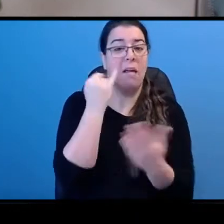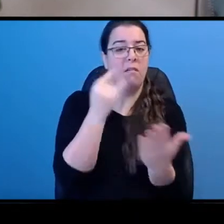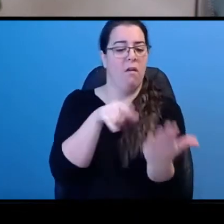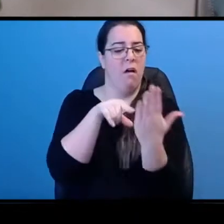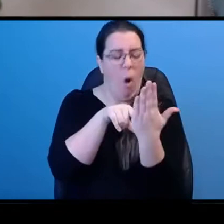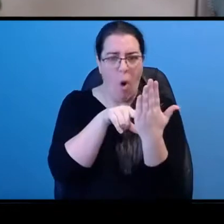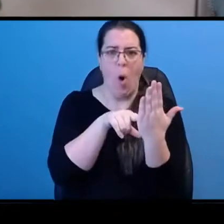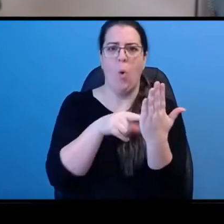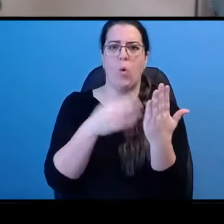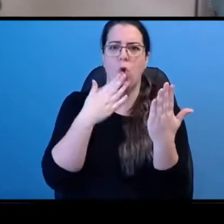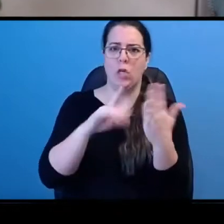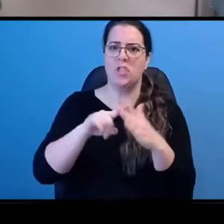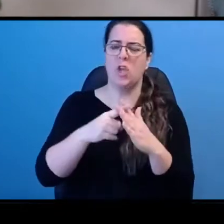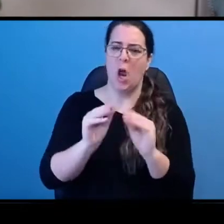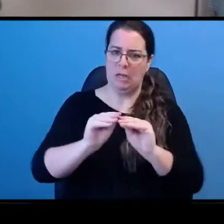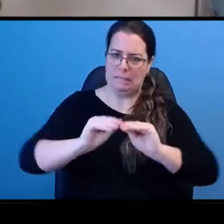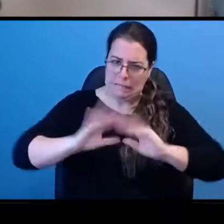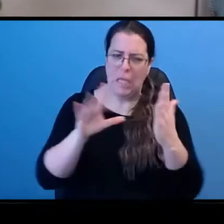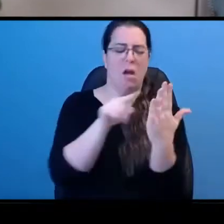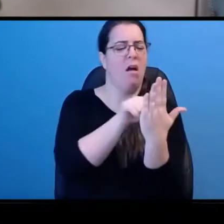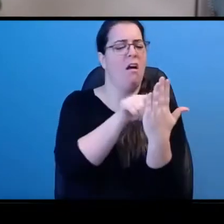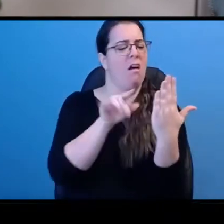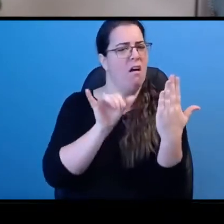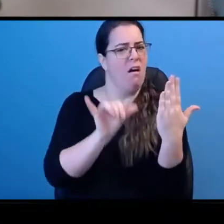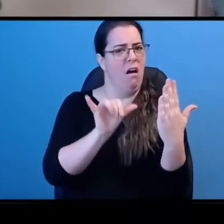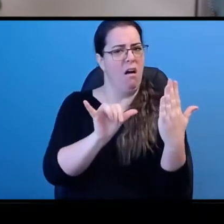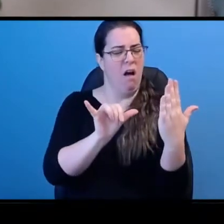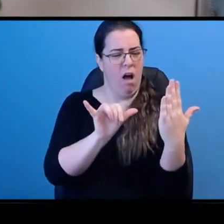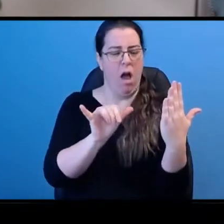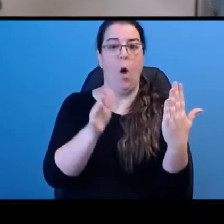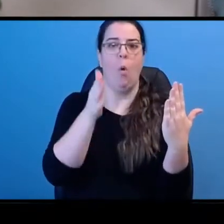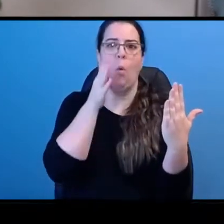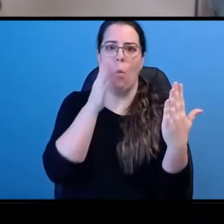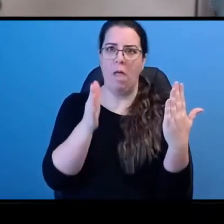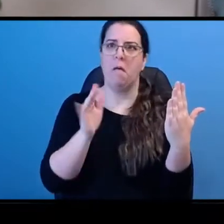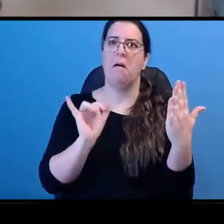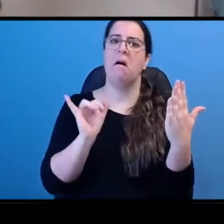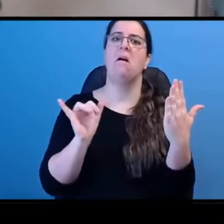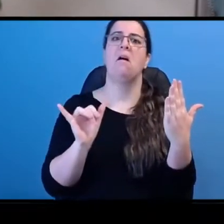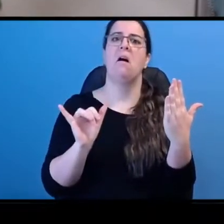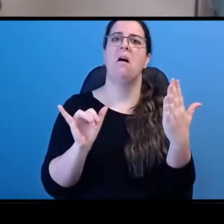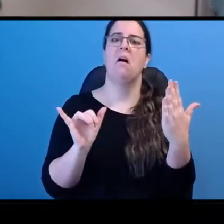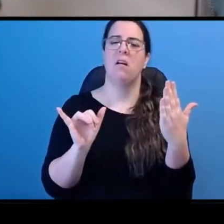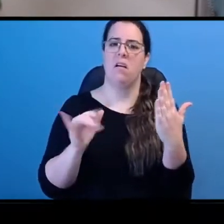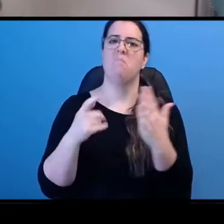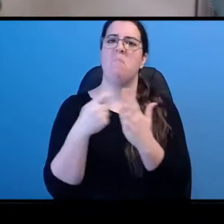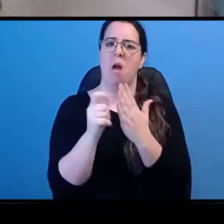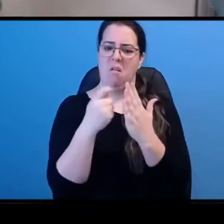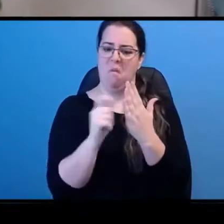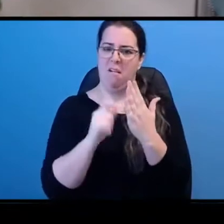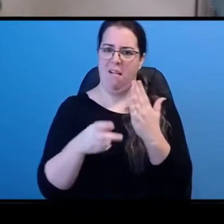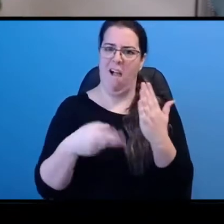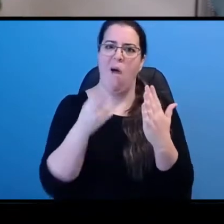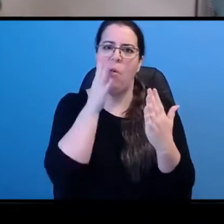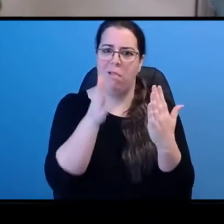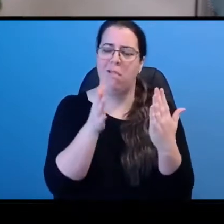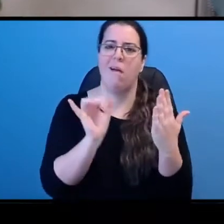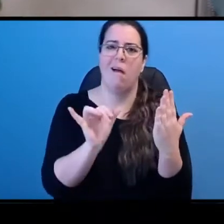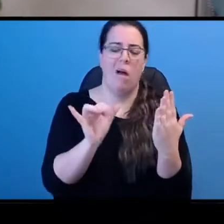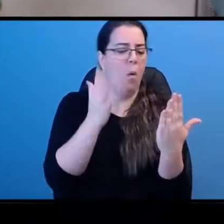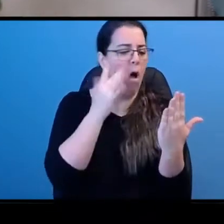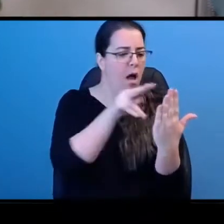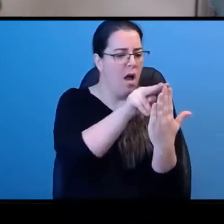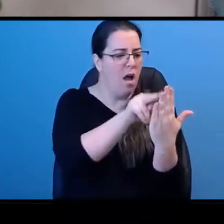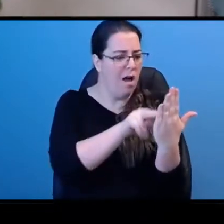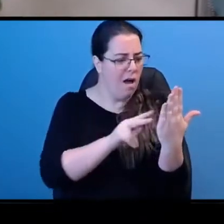If someone starts strong and the project that they're pitching, the entire jury, is exciting, and you can feel that energy